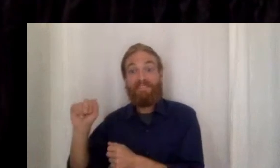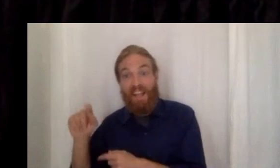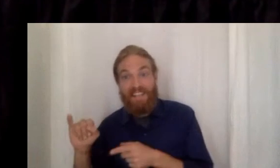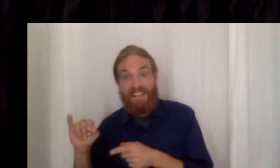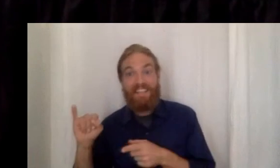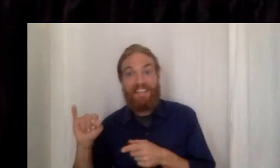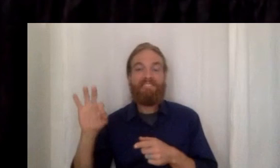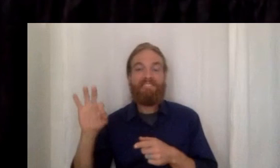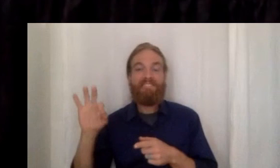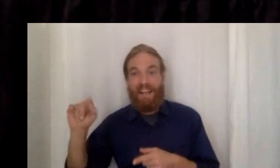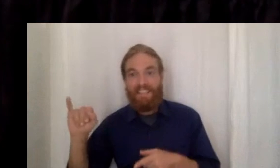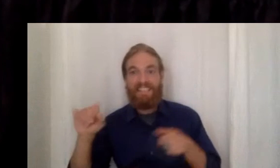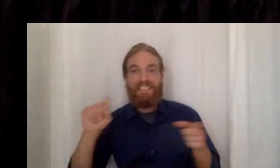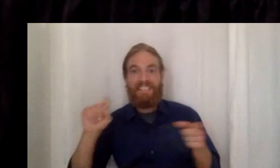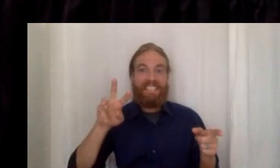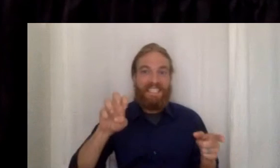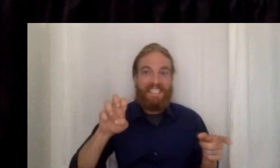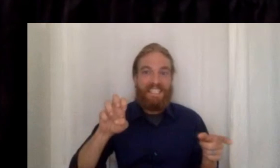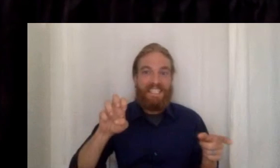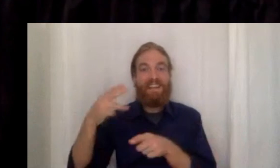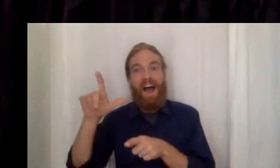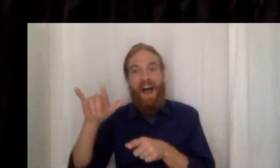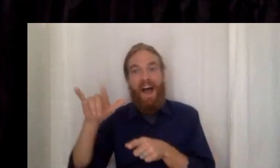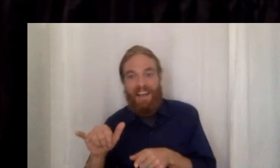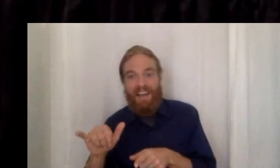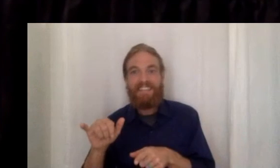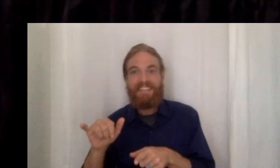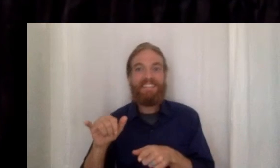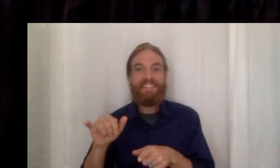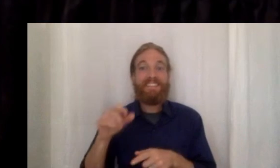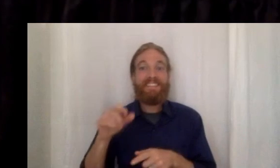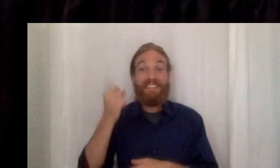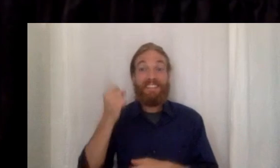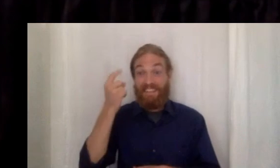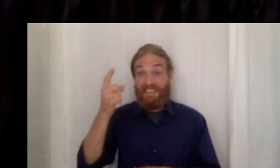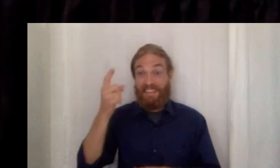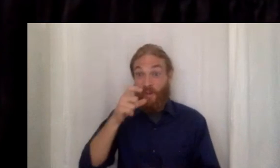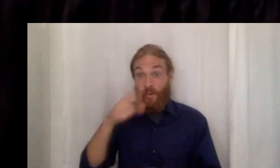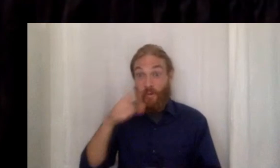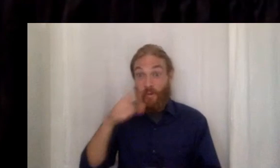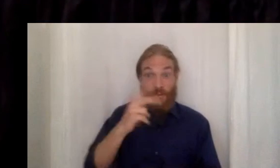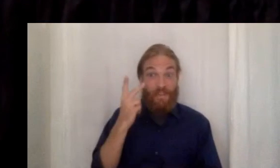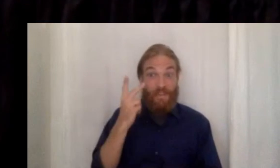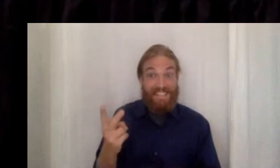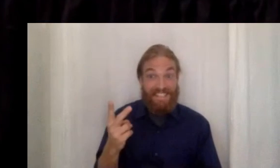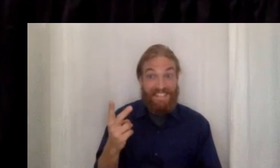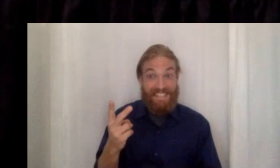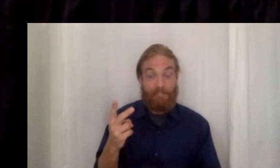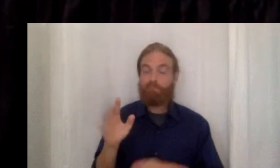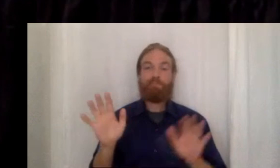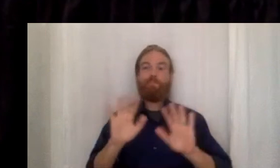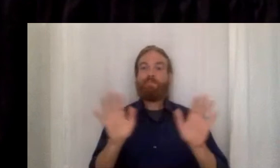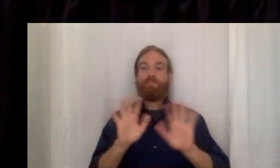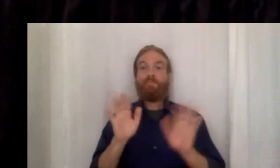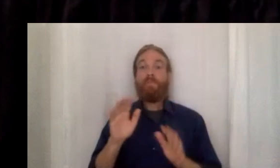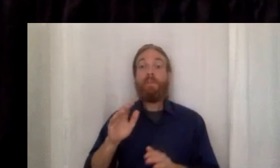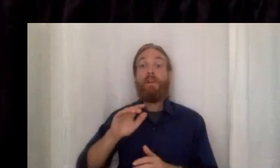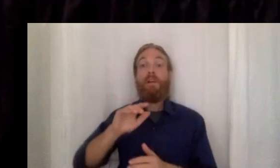more than you're not seeing that are working incredibly hard. I talk about how stretched we are.